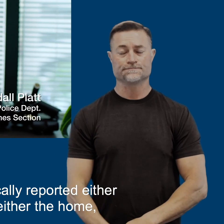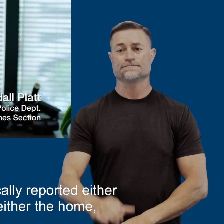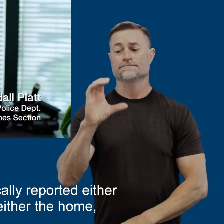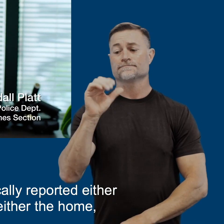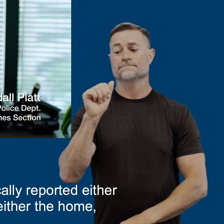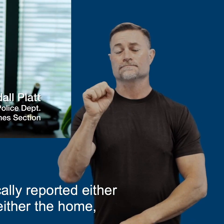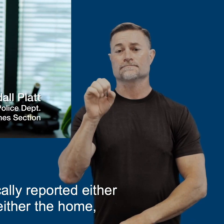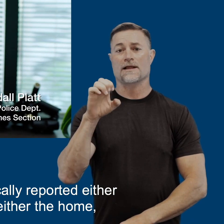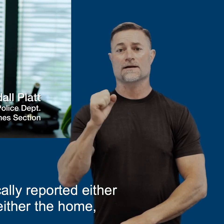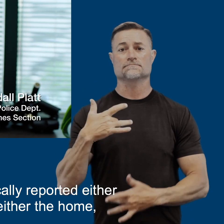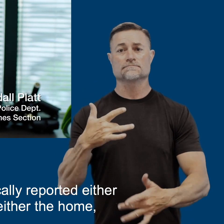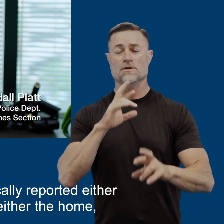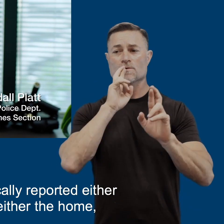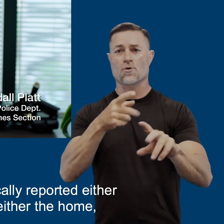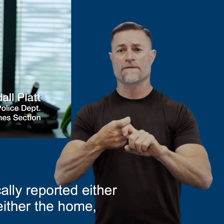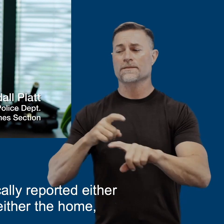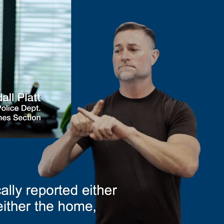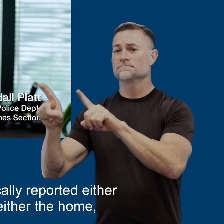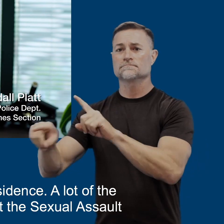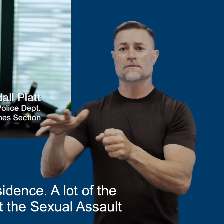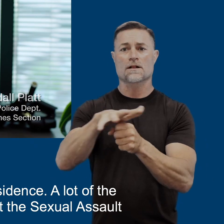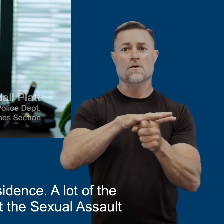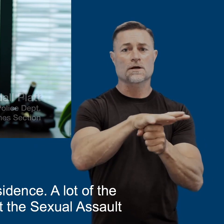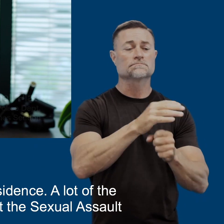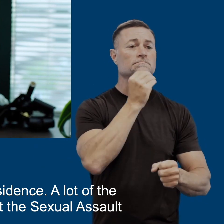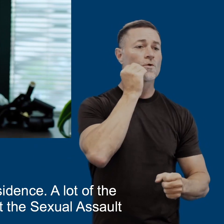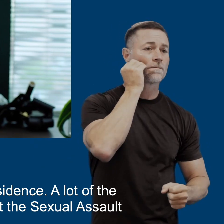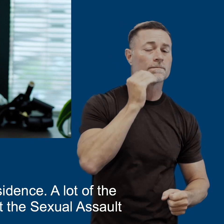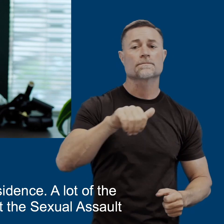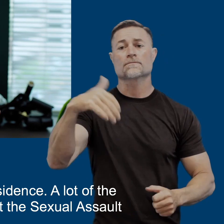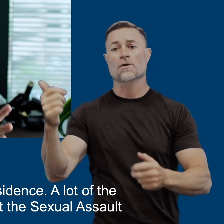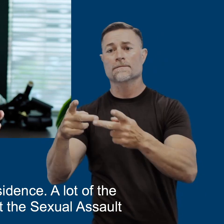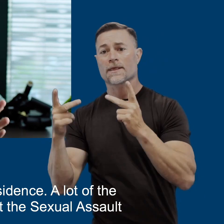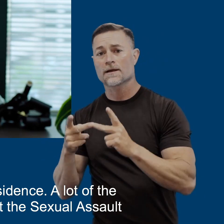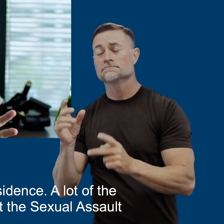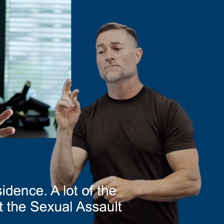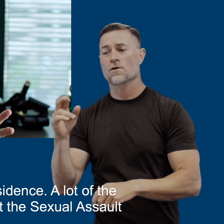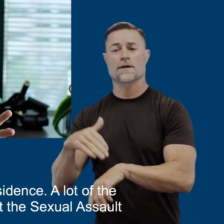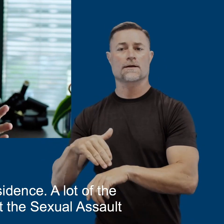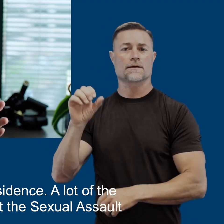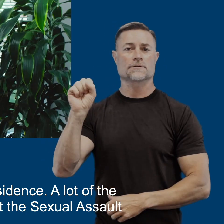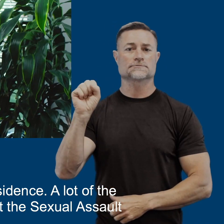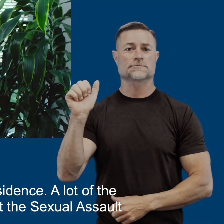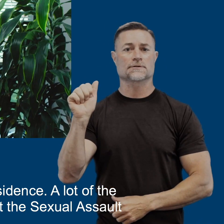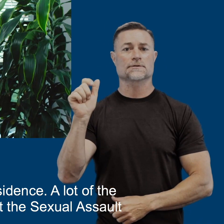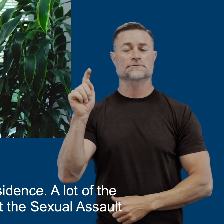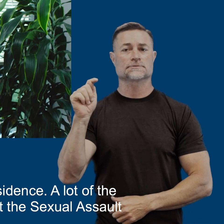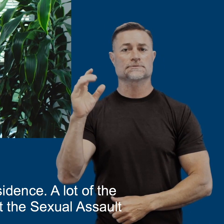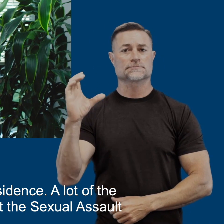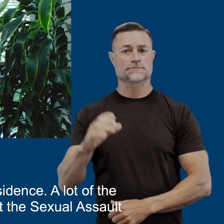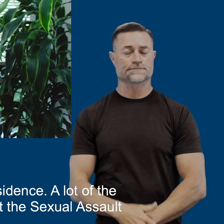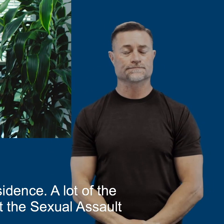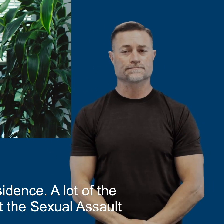reported either from a location, either the home or some place out in a residence, or a lot of the cases are